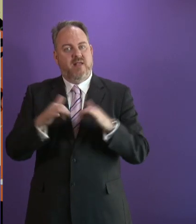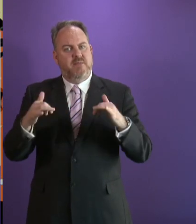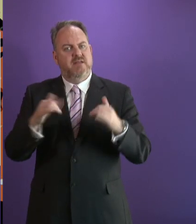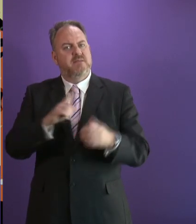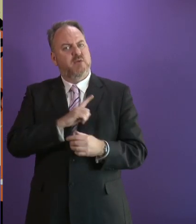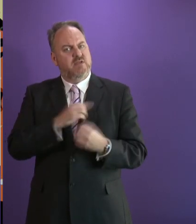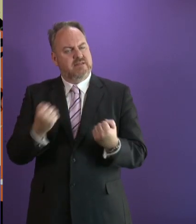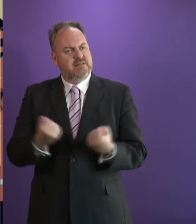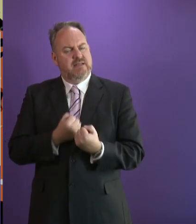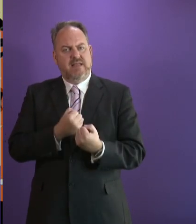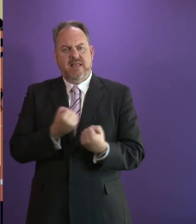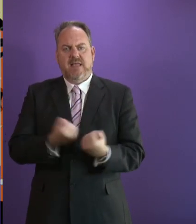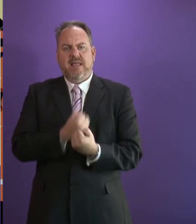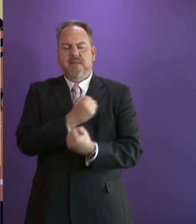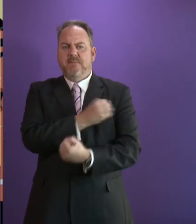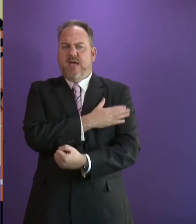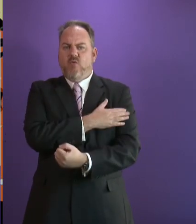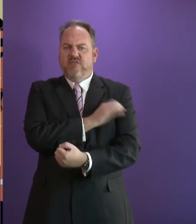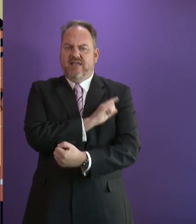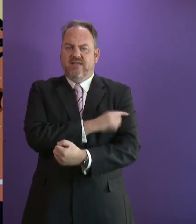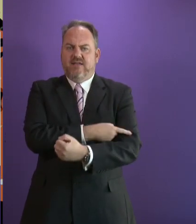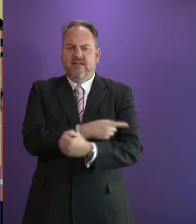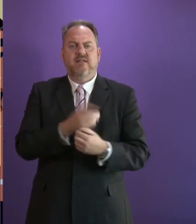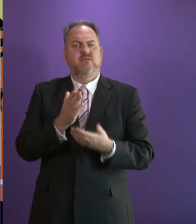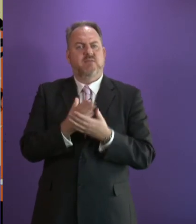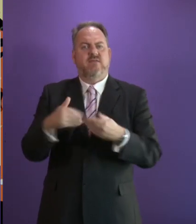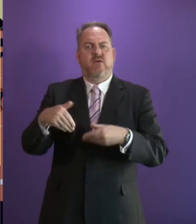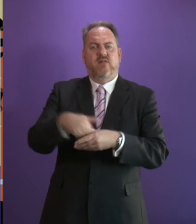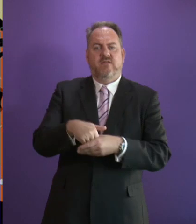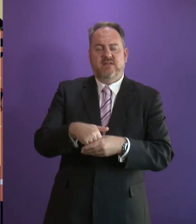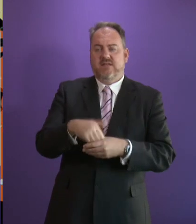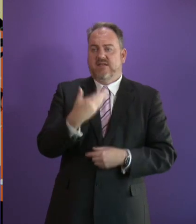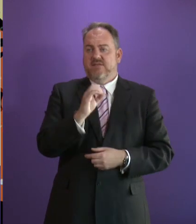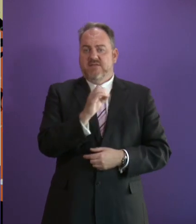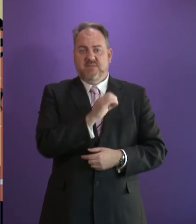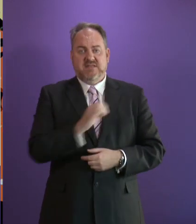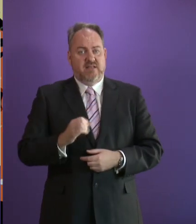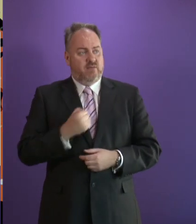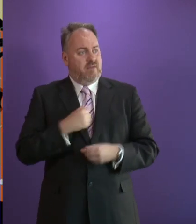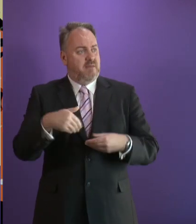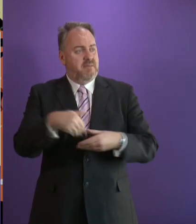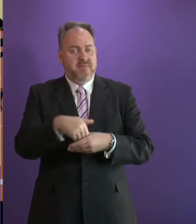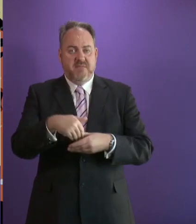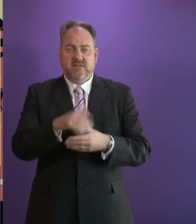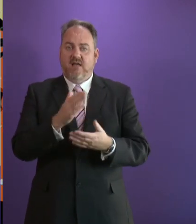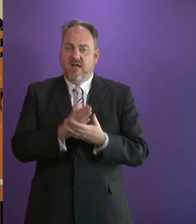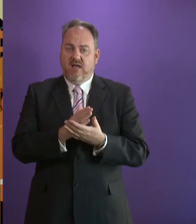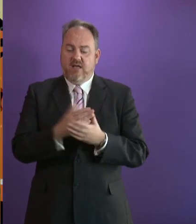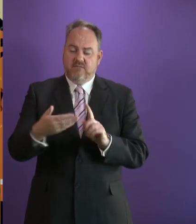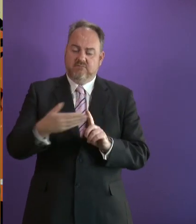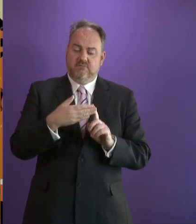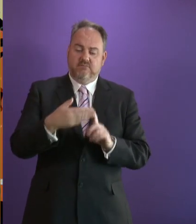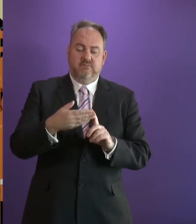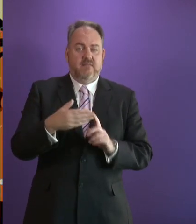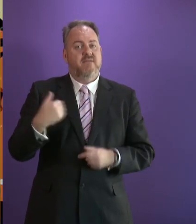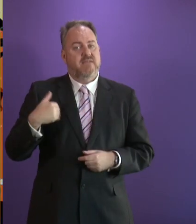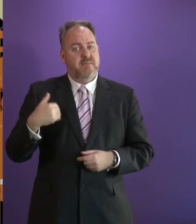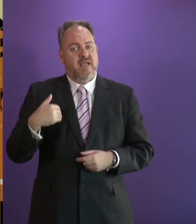woman. We're a truly inclusive organisation with over 54% of our members identifying as female, and I'm proud to say that we also have a gender-balanced